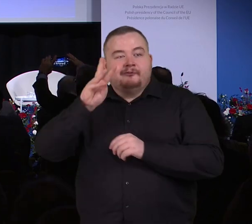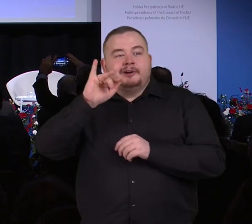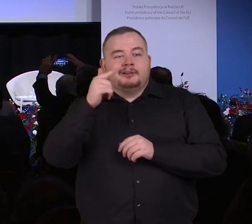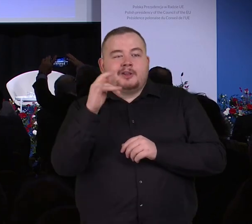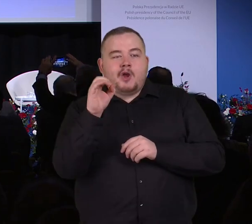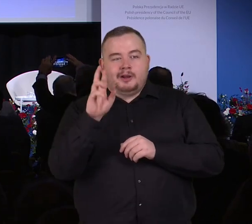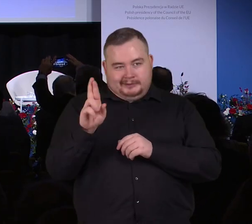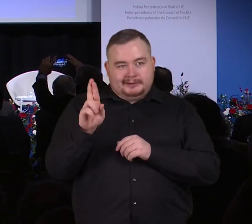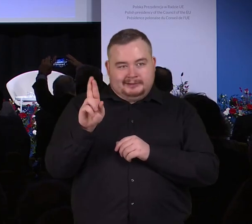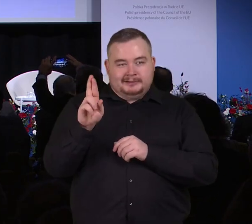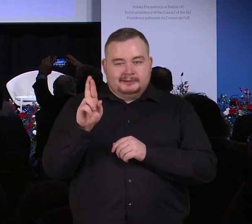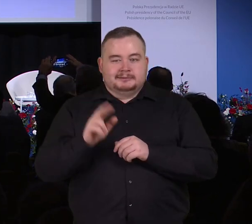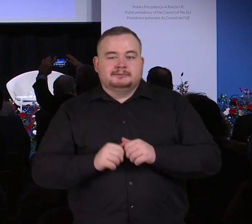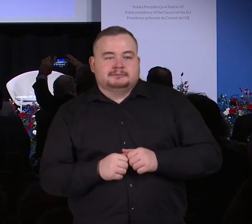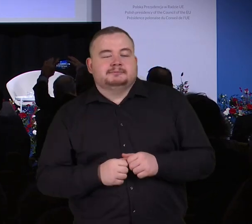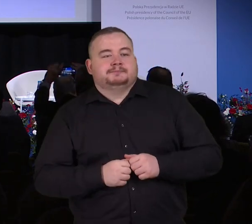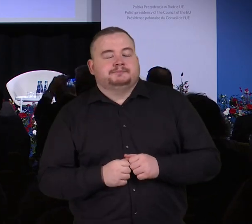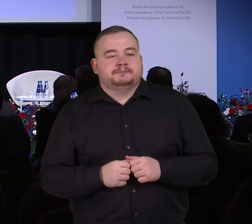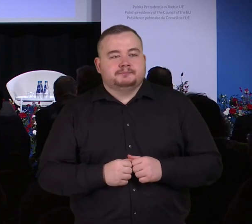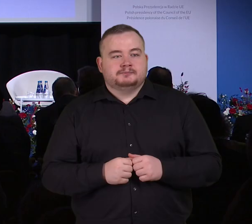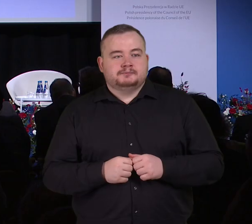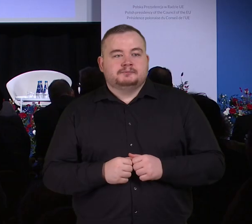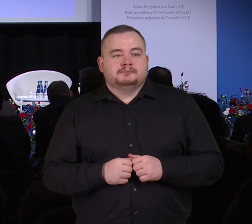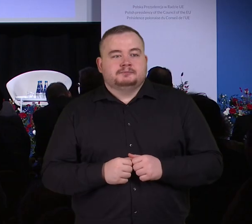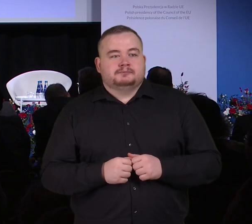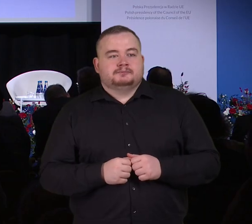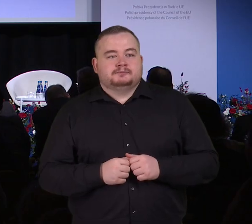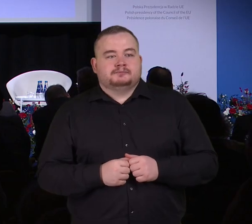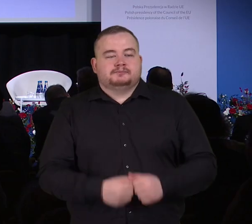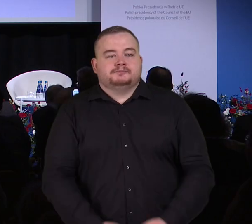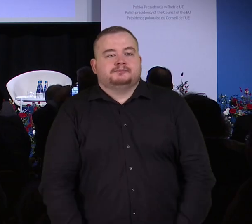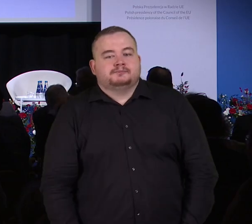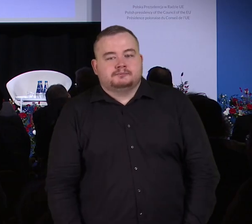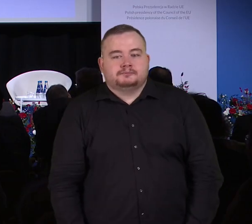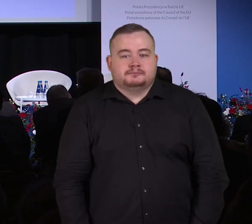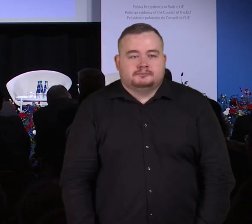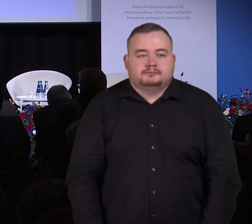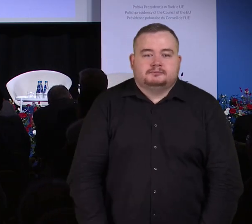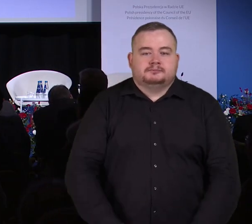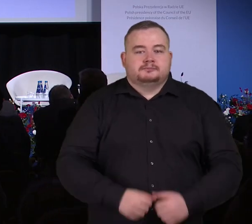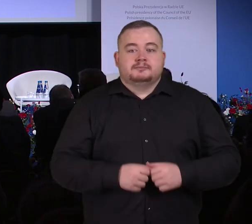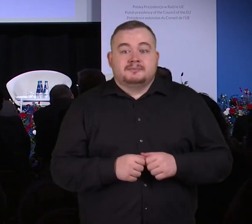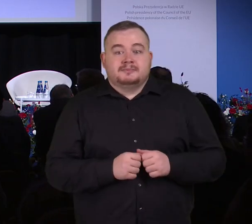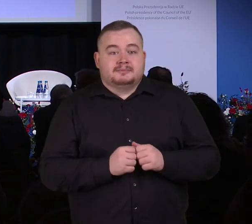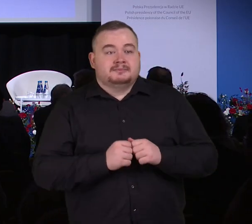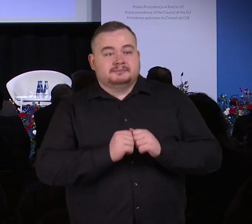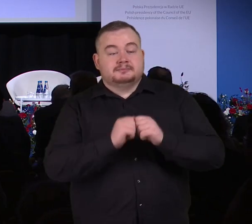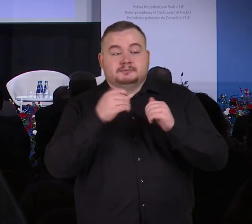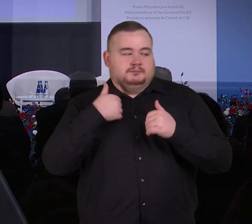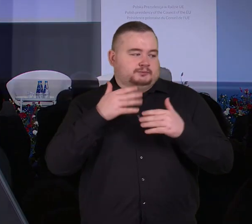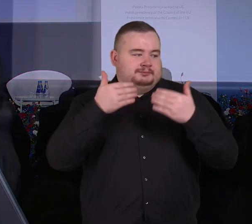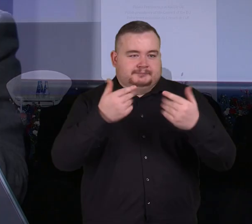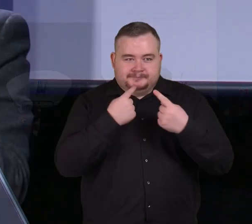I want to go with one sentence. Maybe some of you remember this sentence.